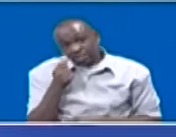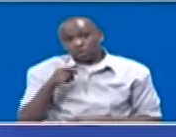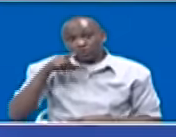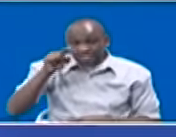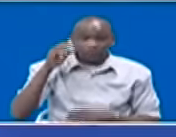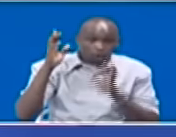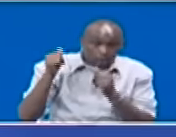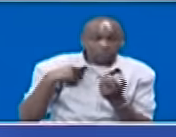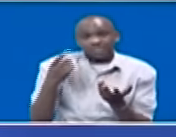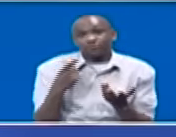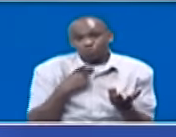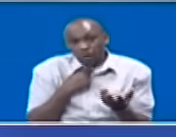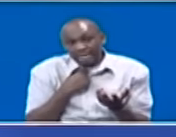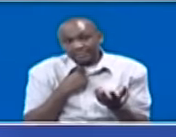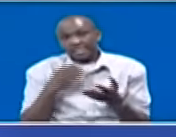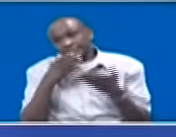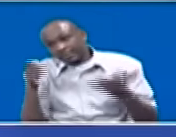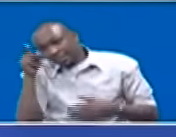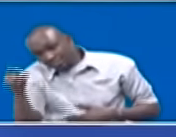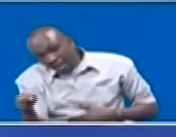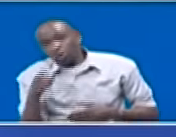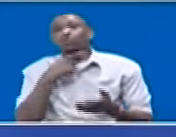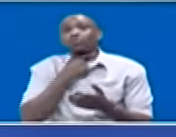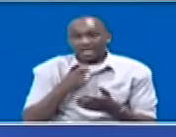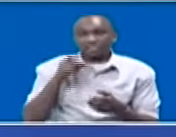hope that they need to have something to be something